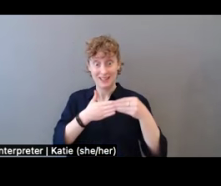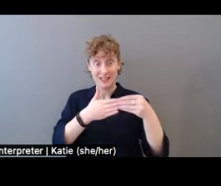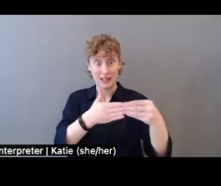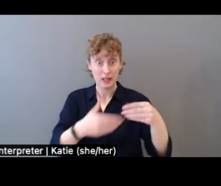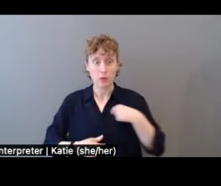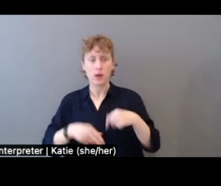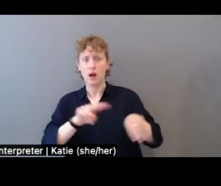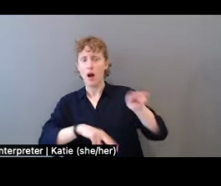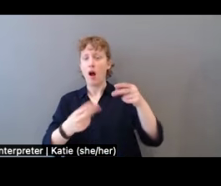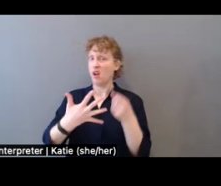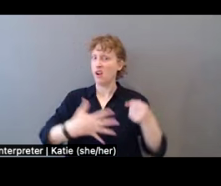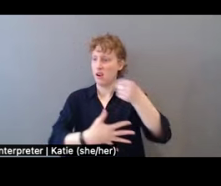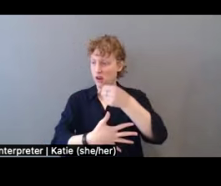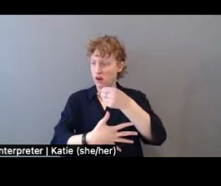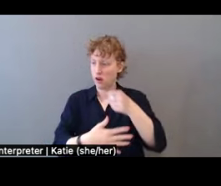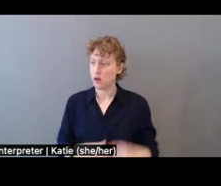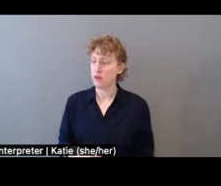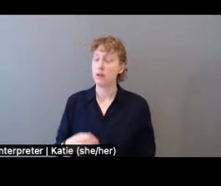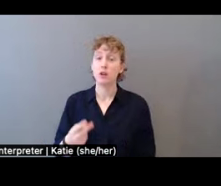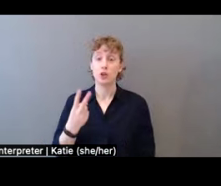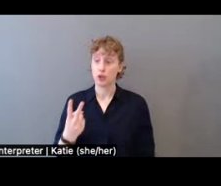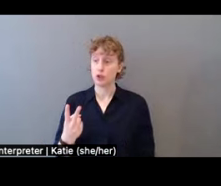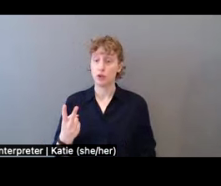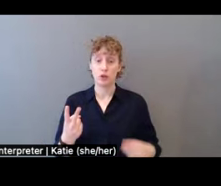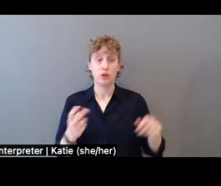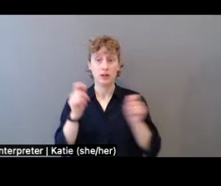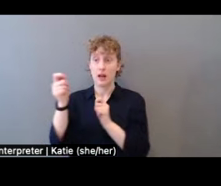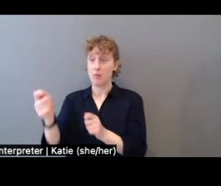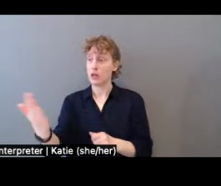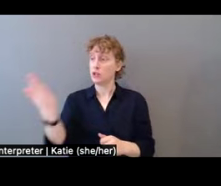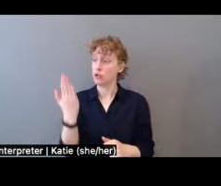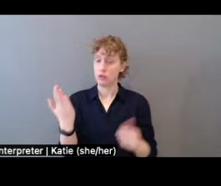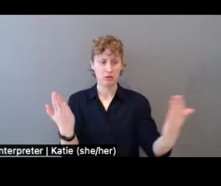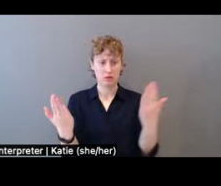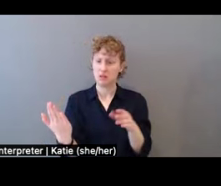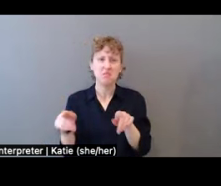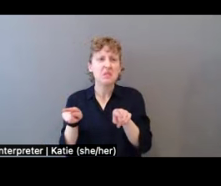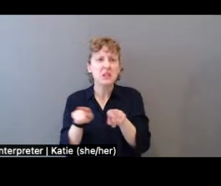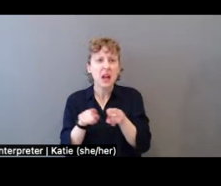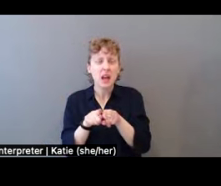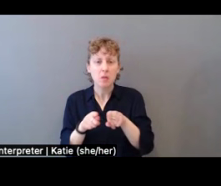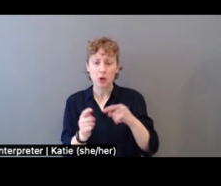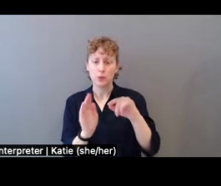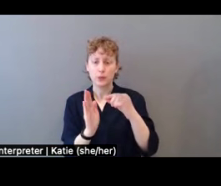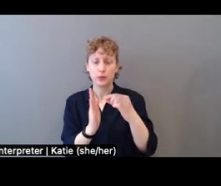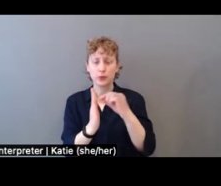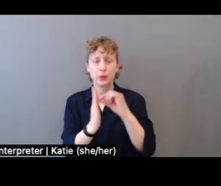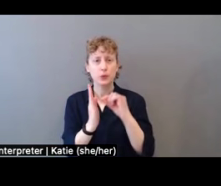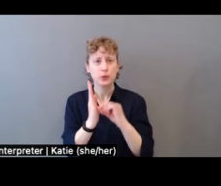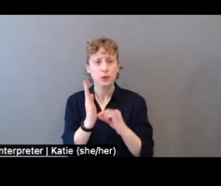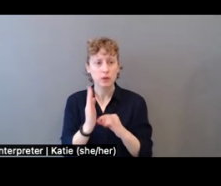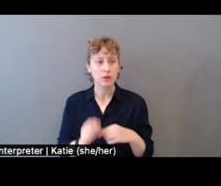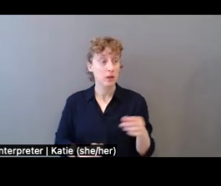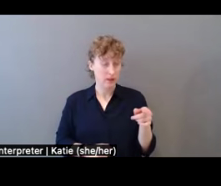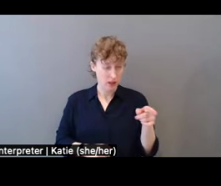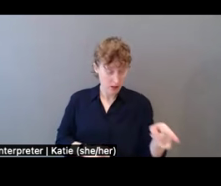means that if 2 applications have a similar score or the same score, if one of them is led by